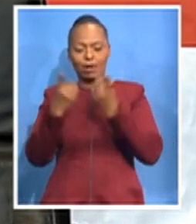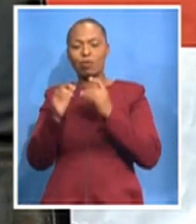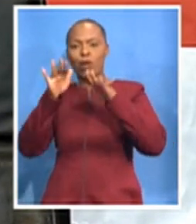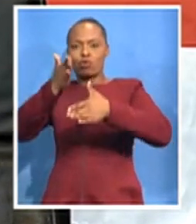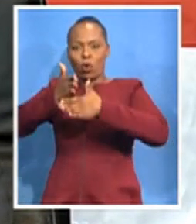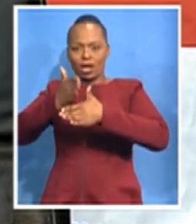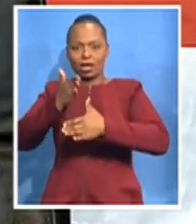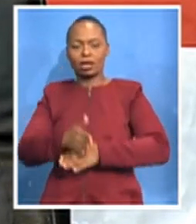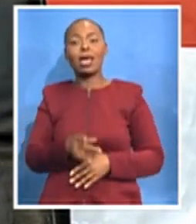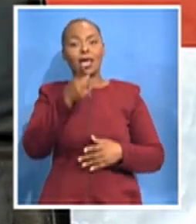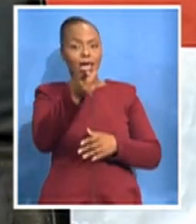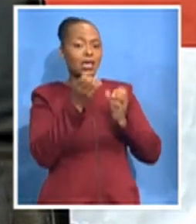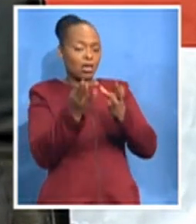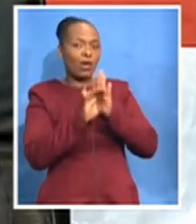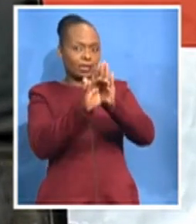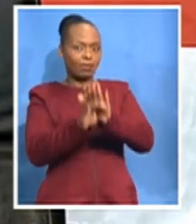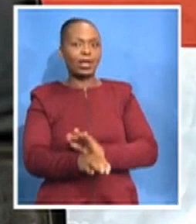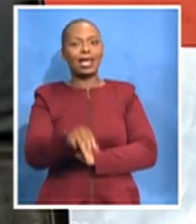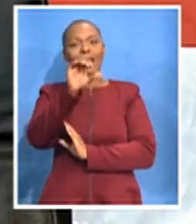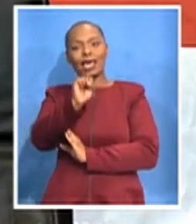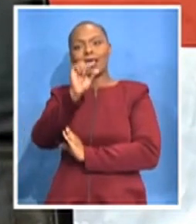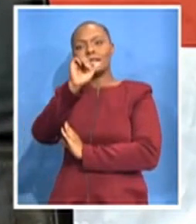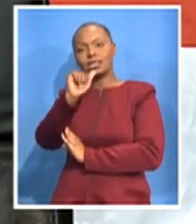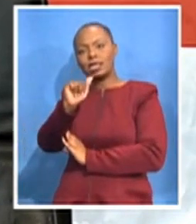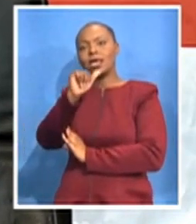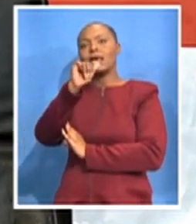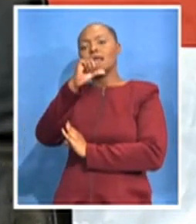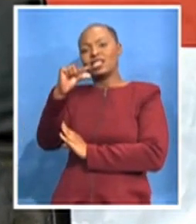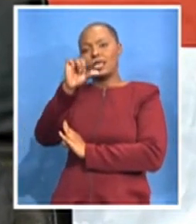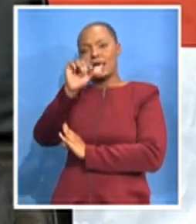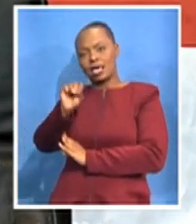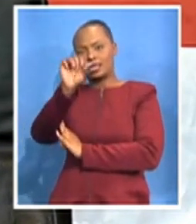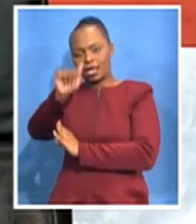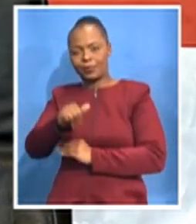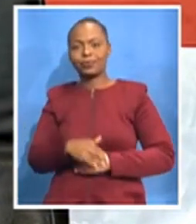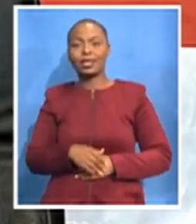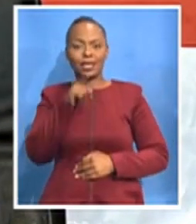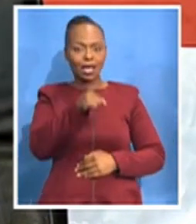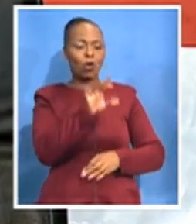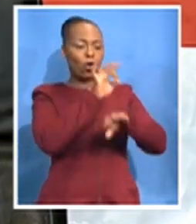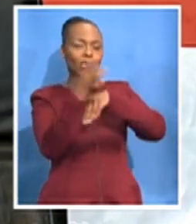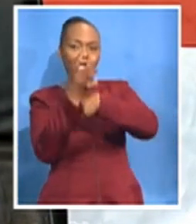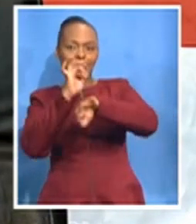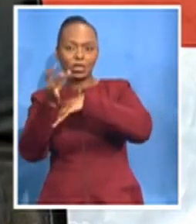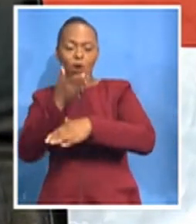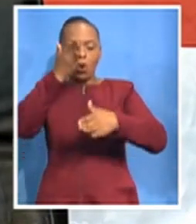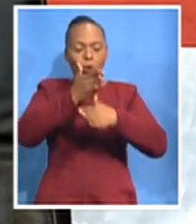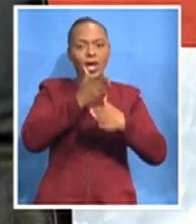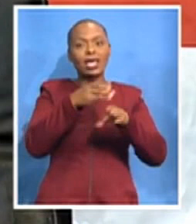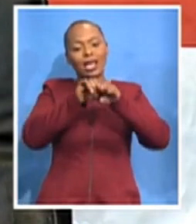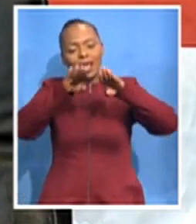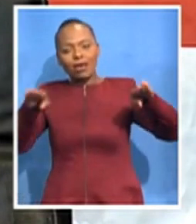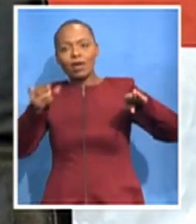AGSA report stated that the top rate for a consultant working at the level of a director was